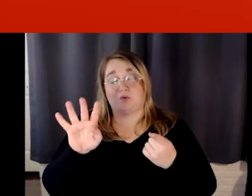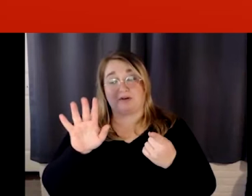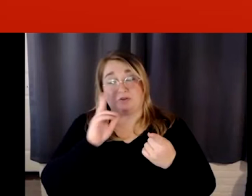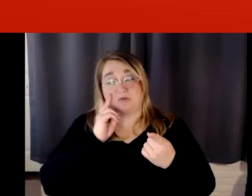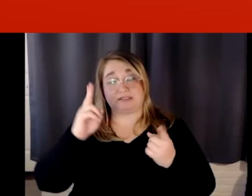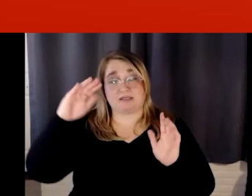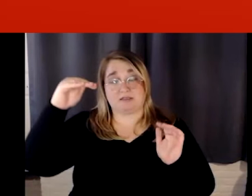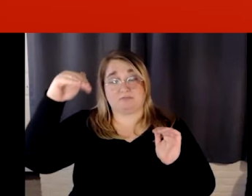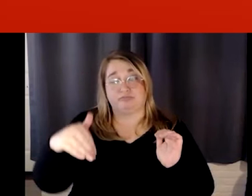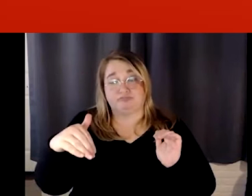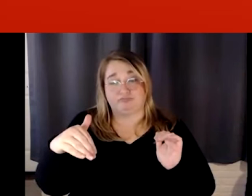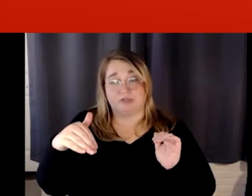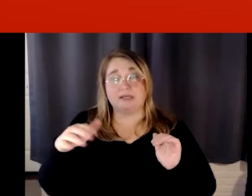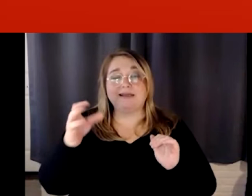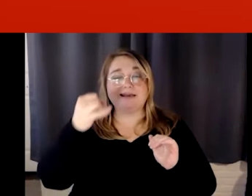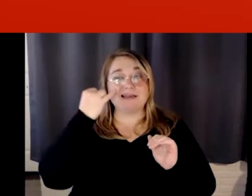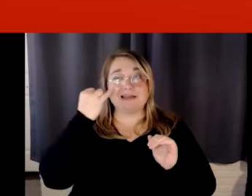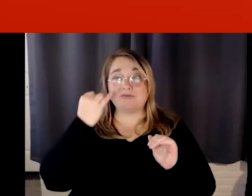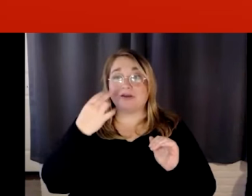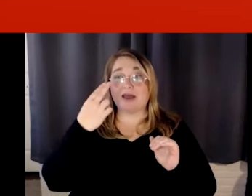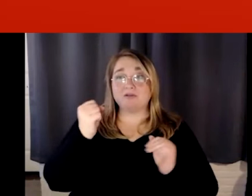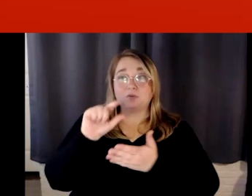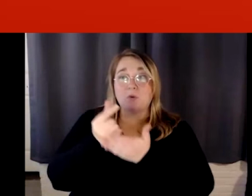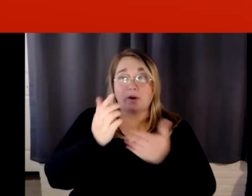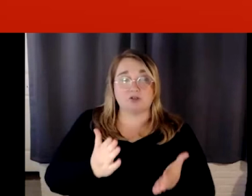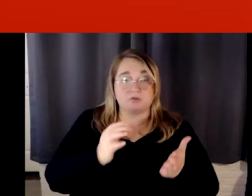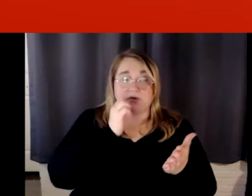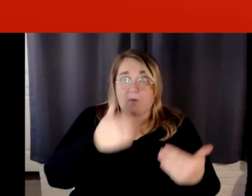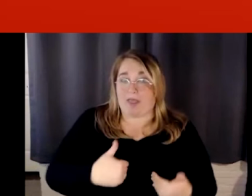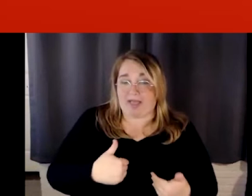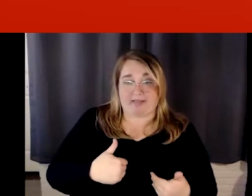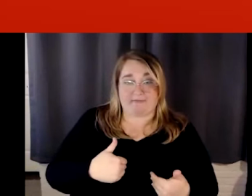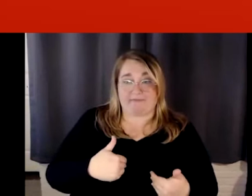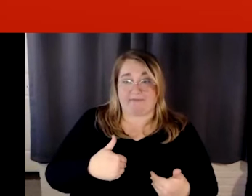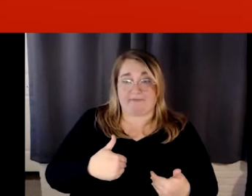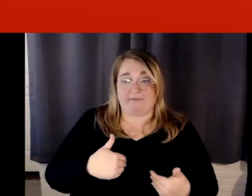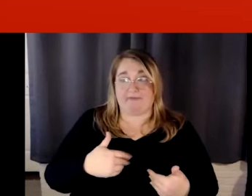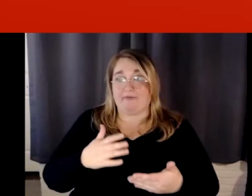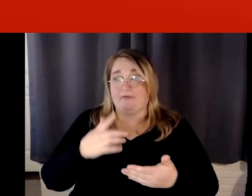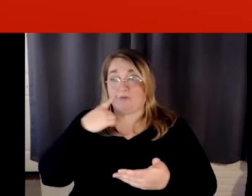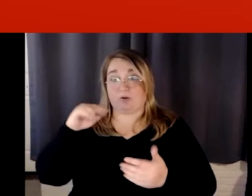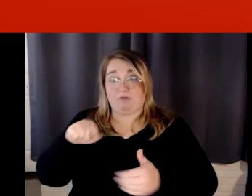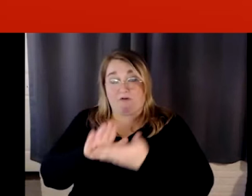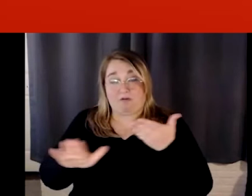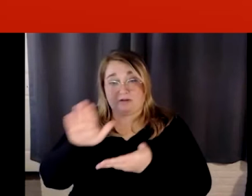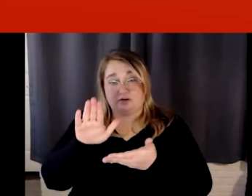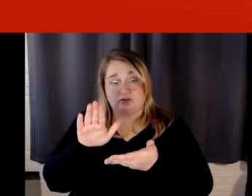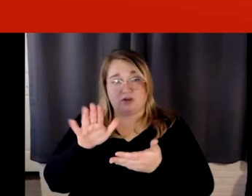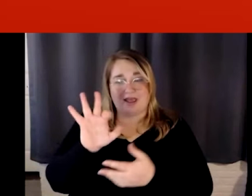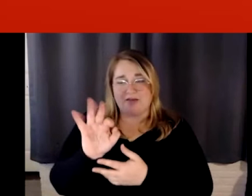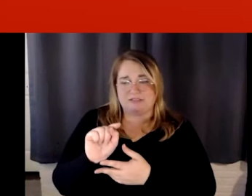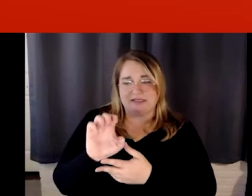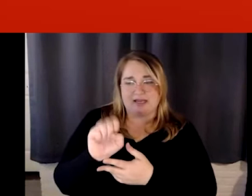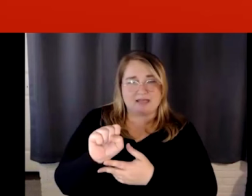school graduates for this college, what happens to our FTES? We're going to have to fill that void somewhere,